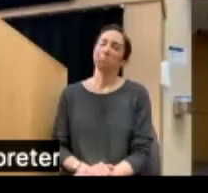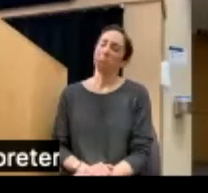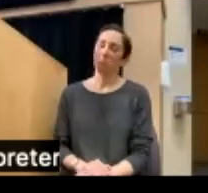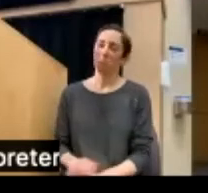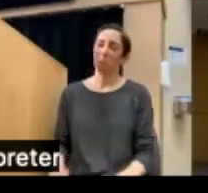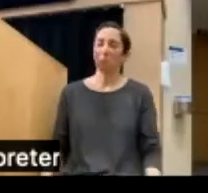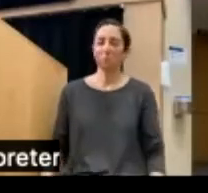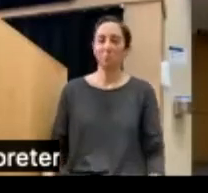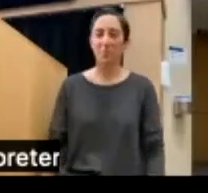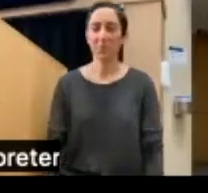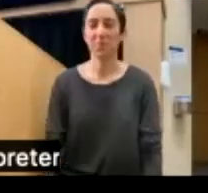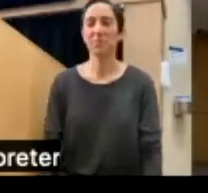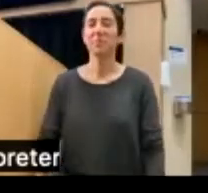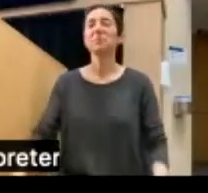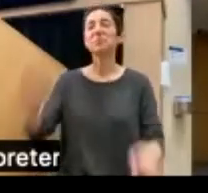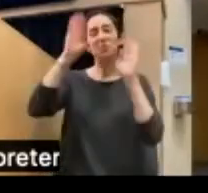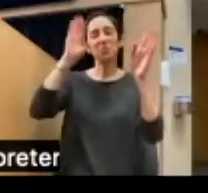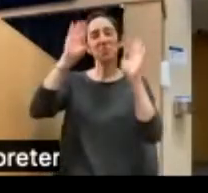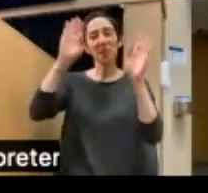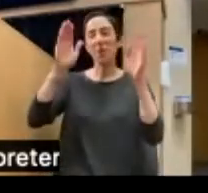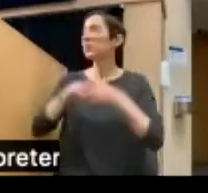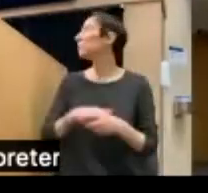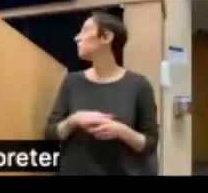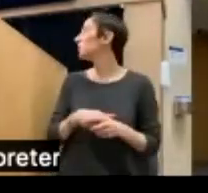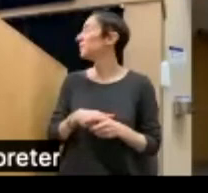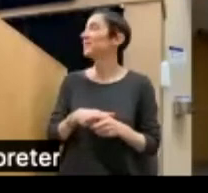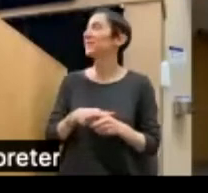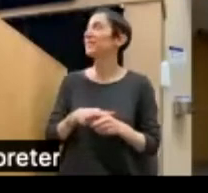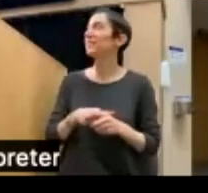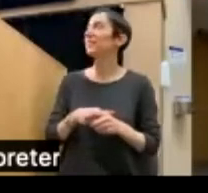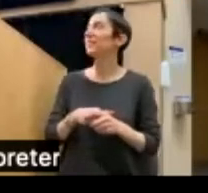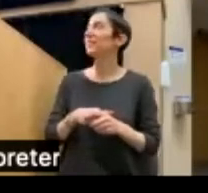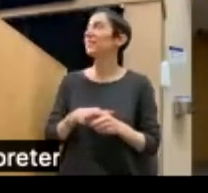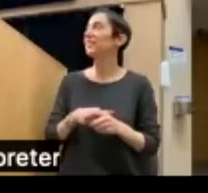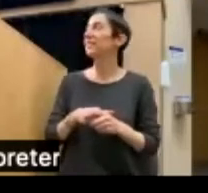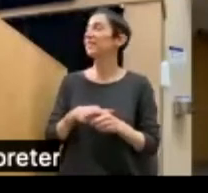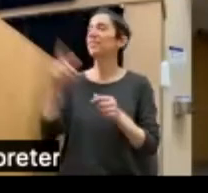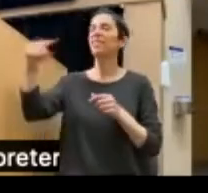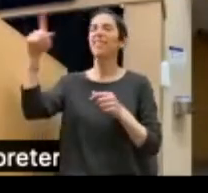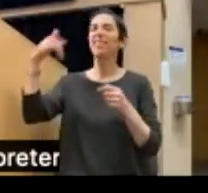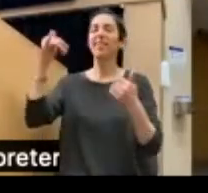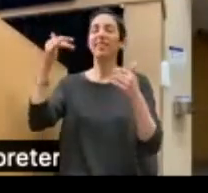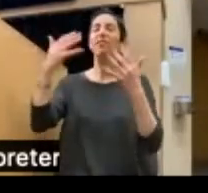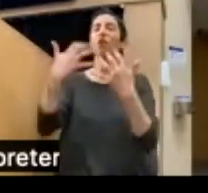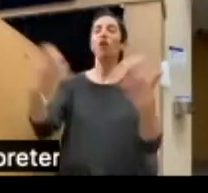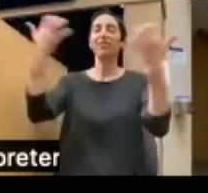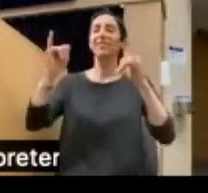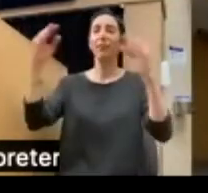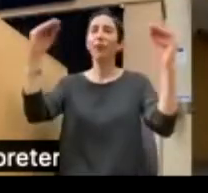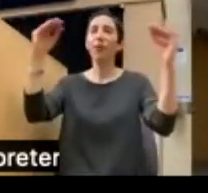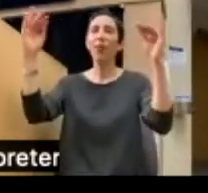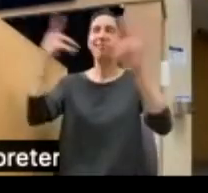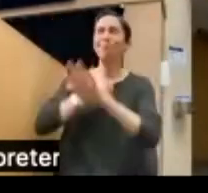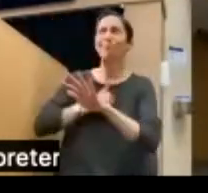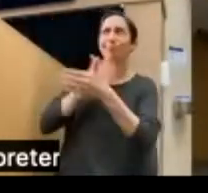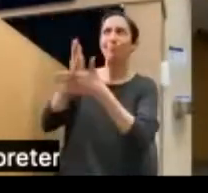All right, welcome everyone. Sorry, Dr. Lambert. All right, good afternoon. I can imagine there might be a few